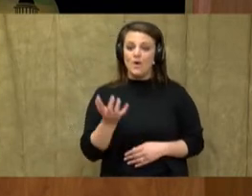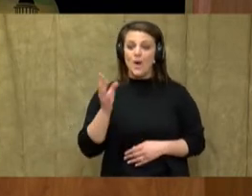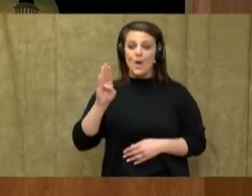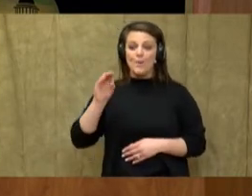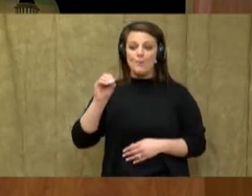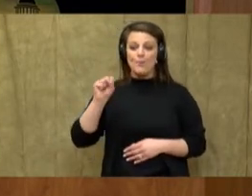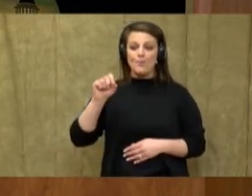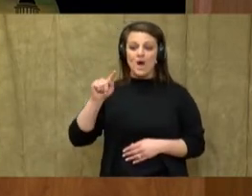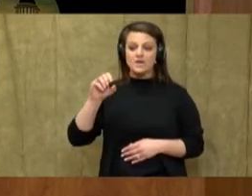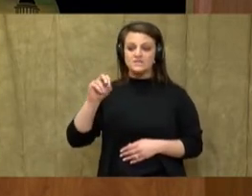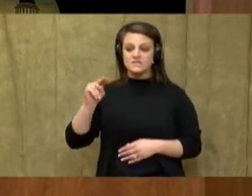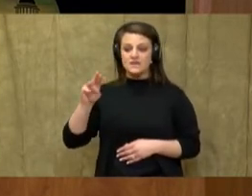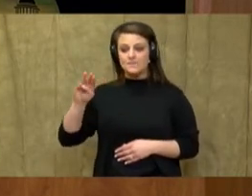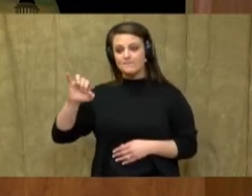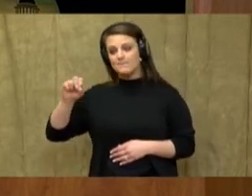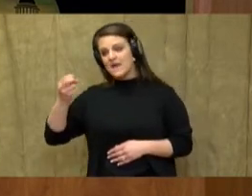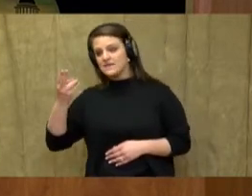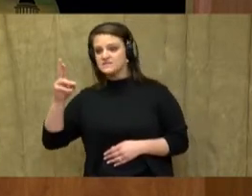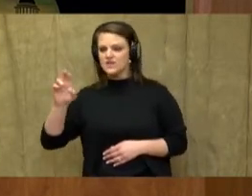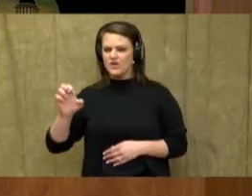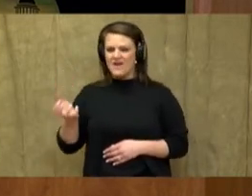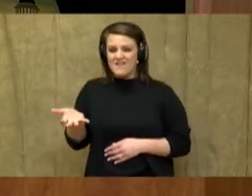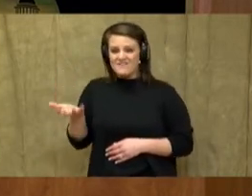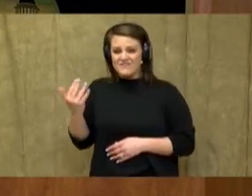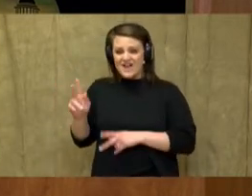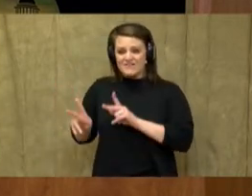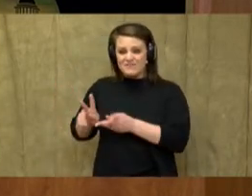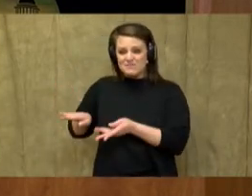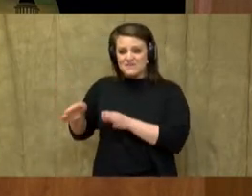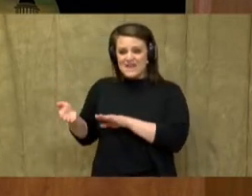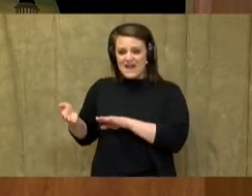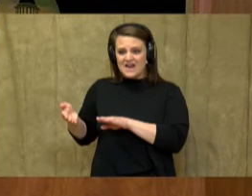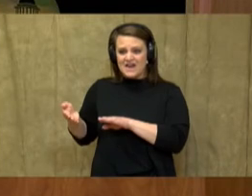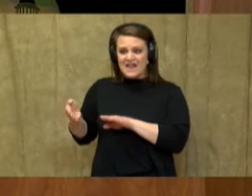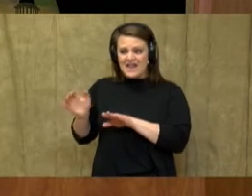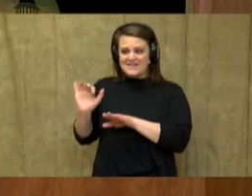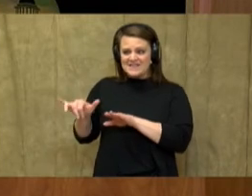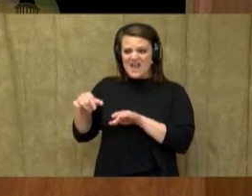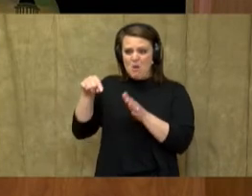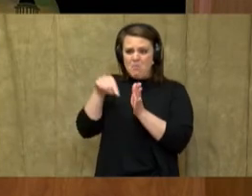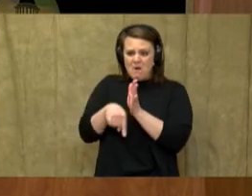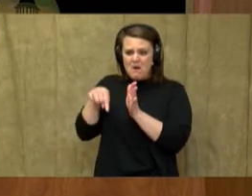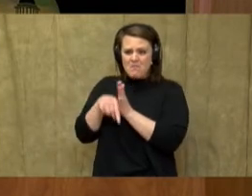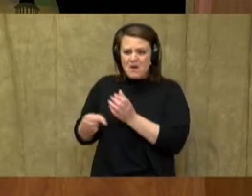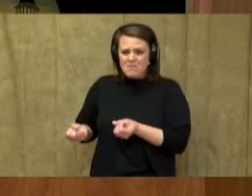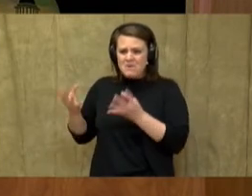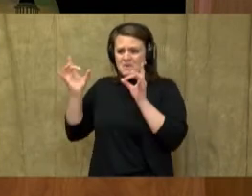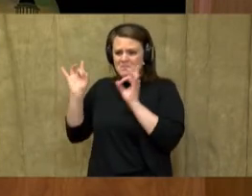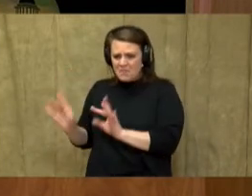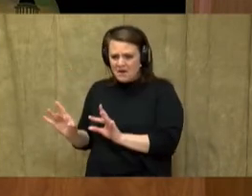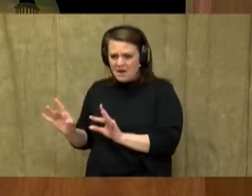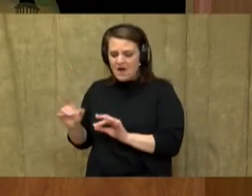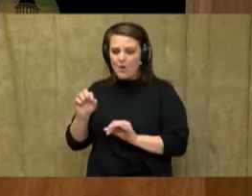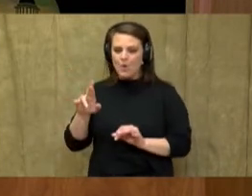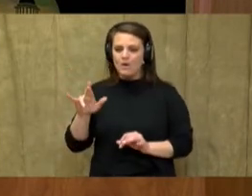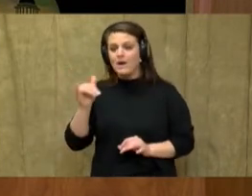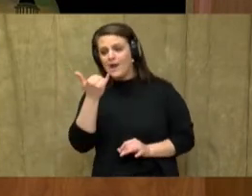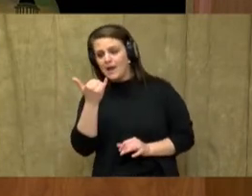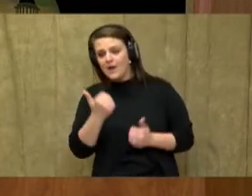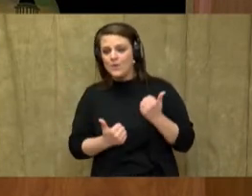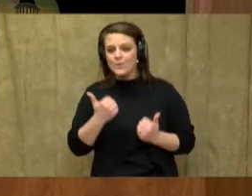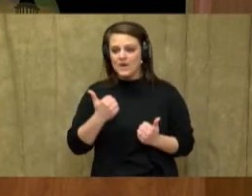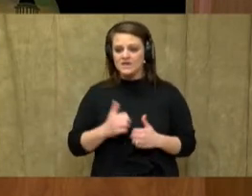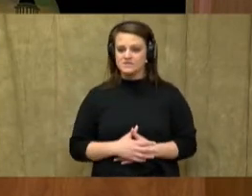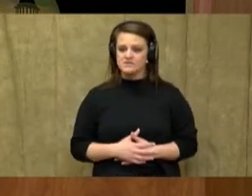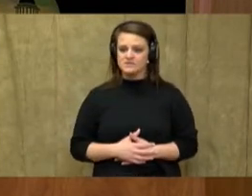were killed. Is that a massacre or a mishap? Depends on how you view it. Depends on whether